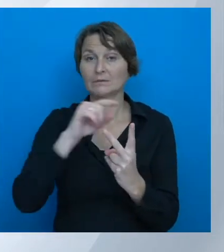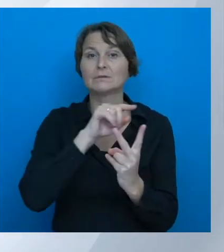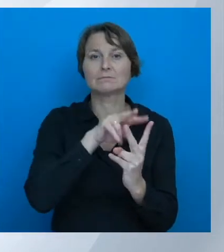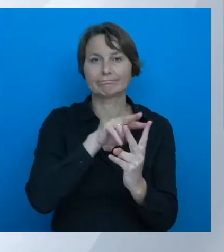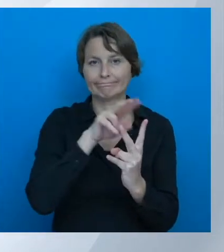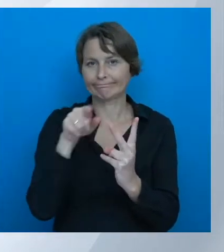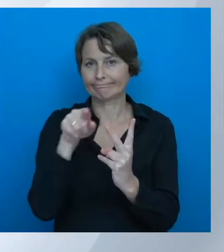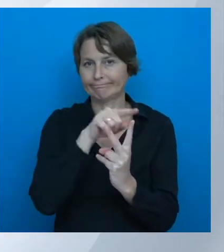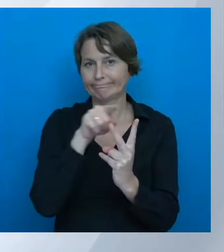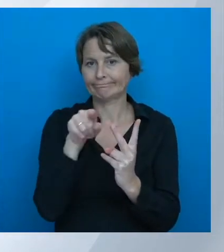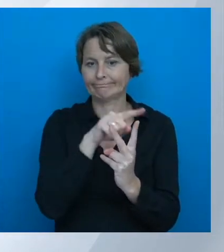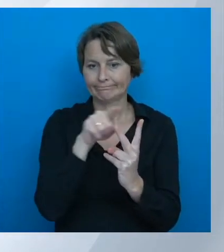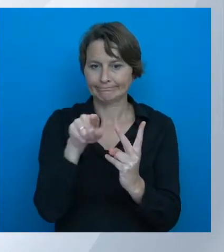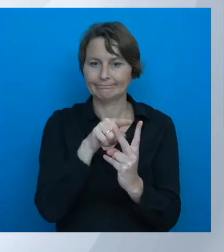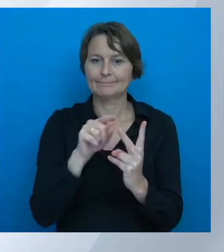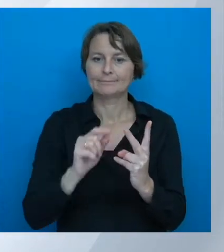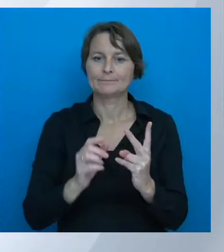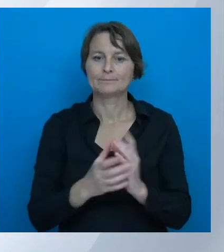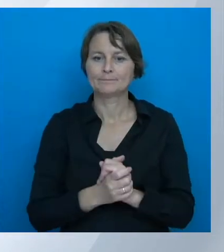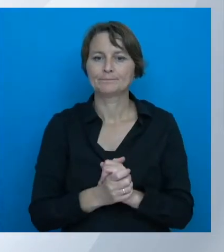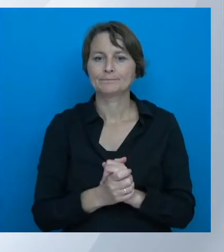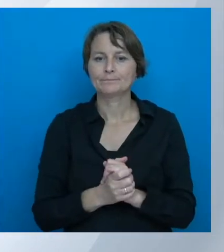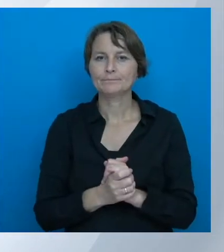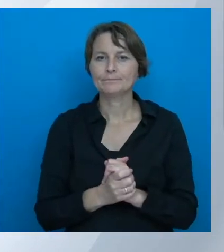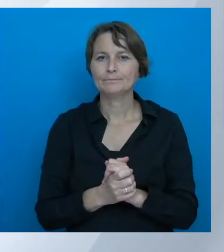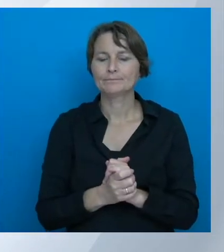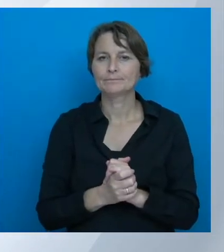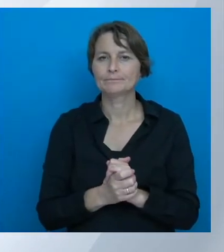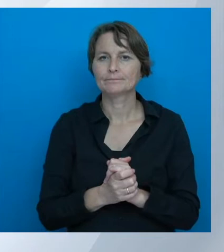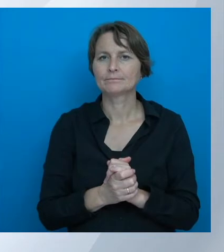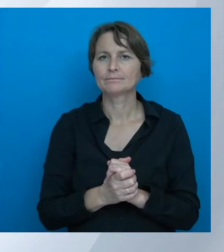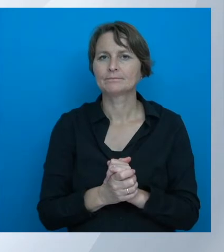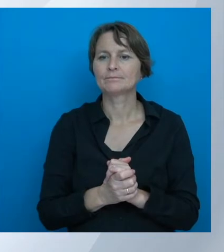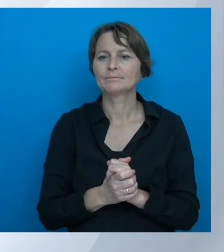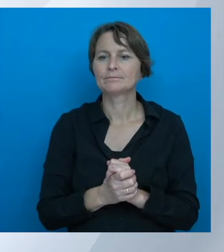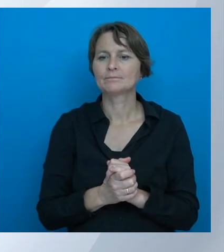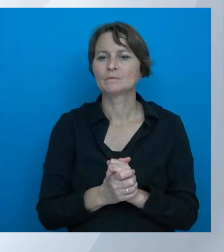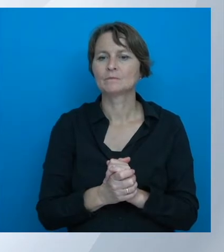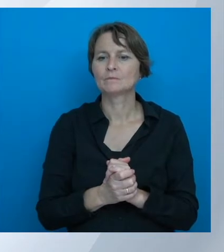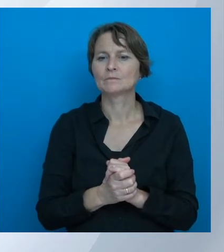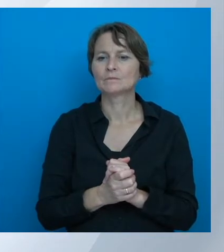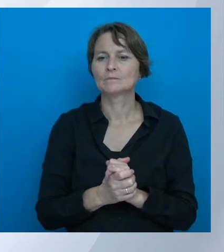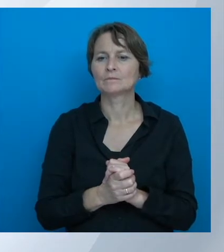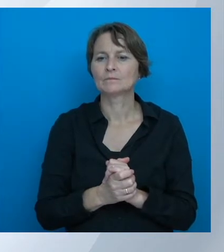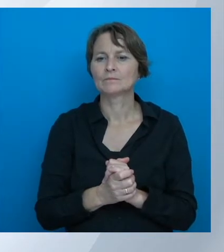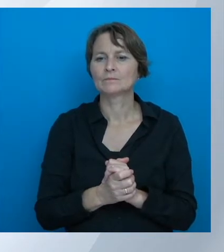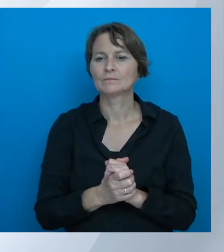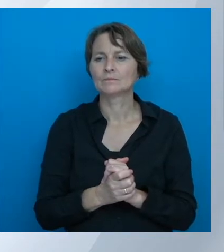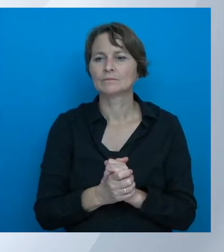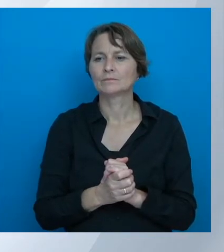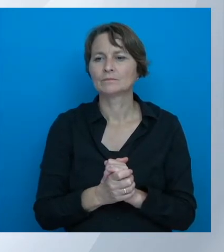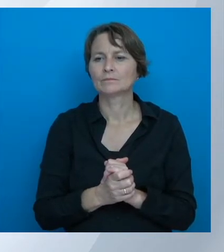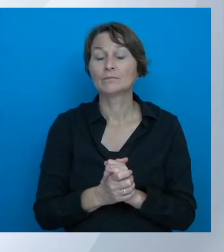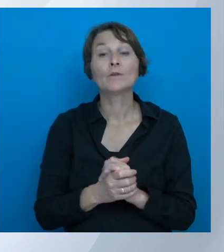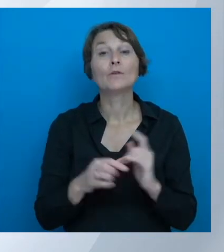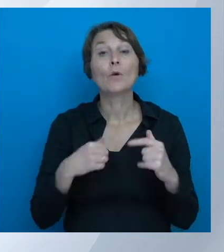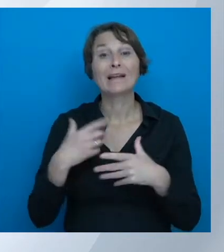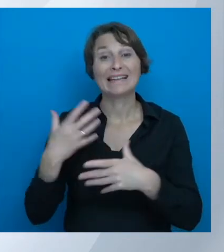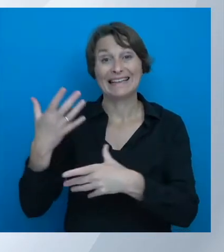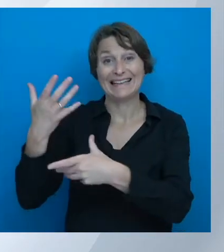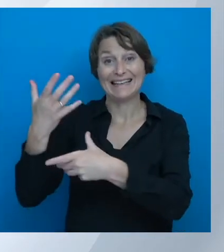building. I won't bore you by showing you exactly the same thing a second time. And then in order to actually get my code into